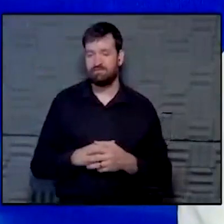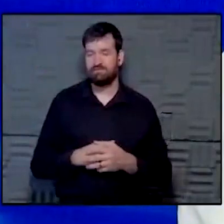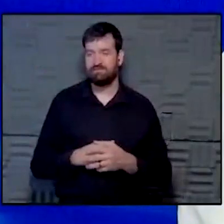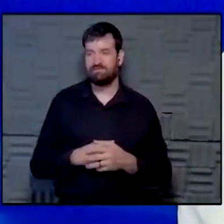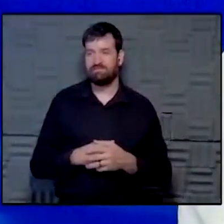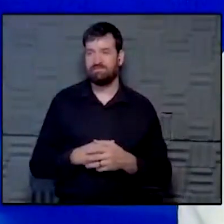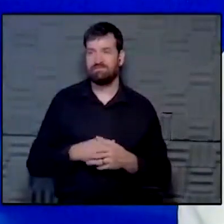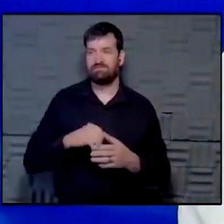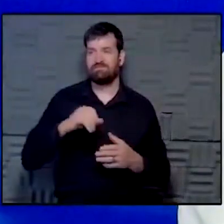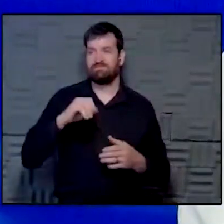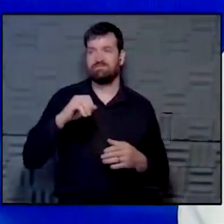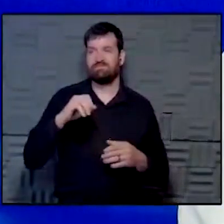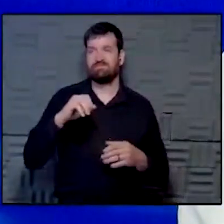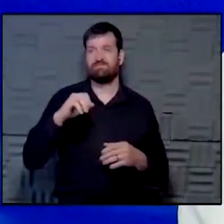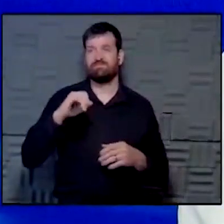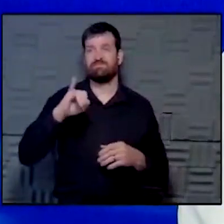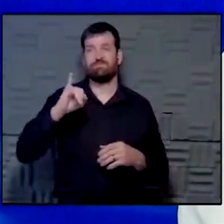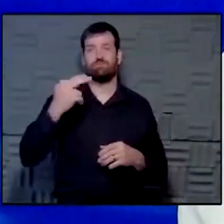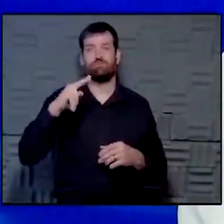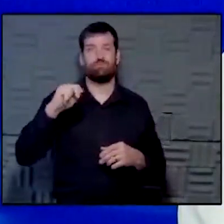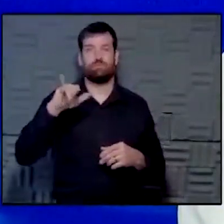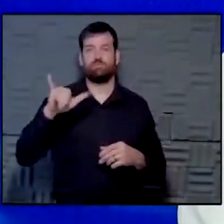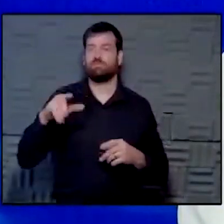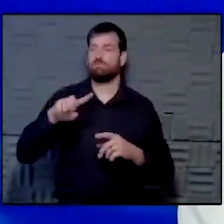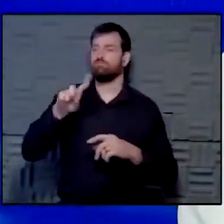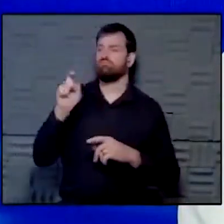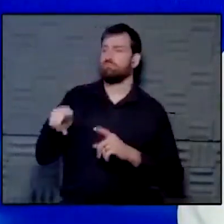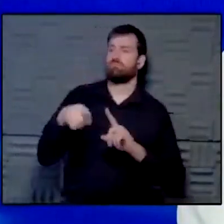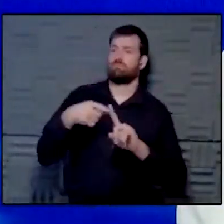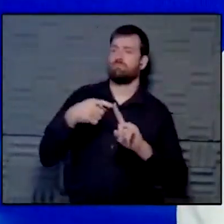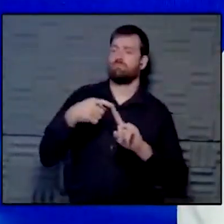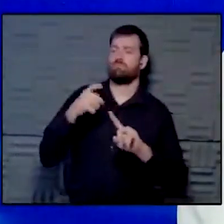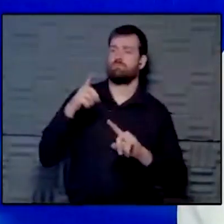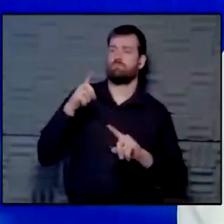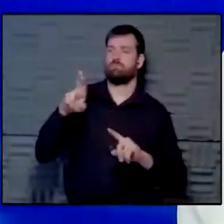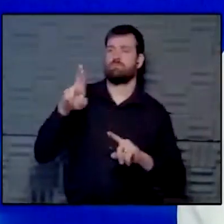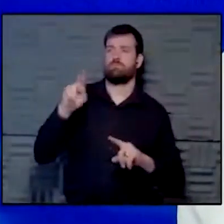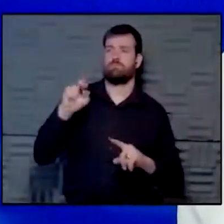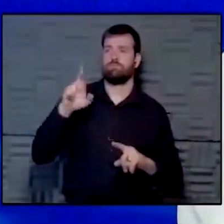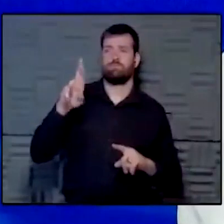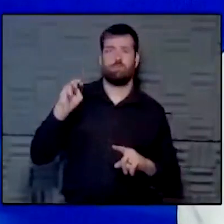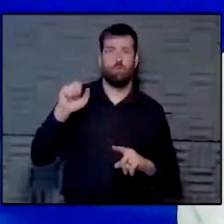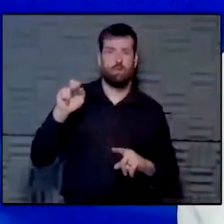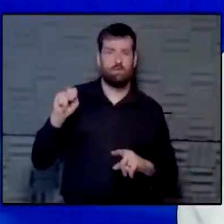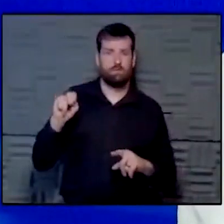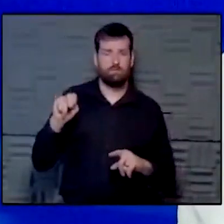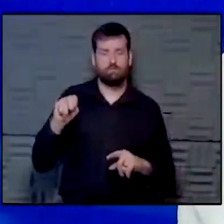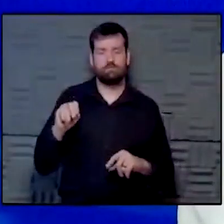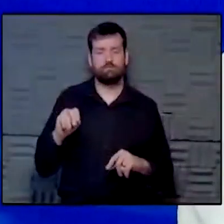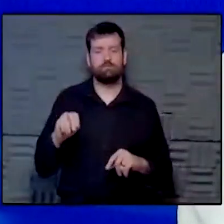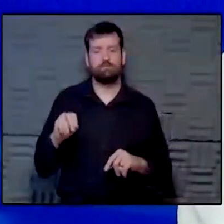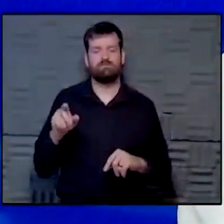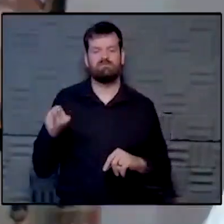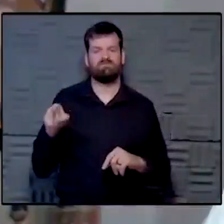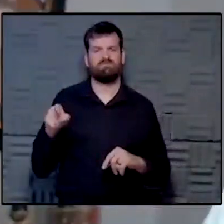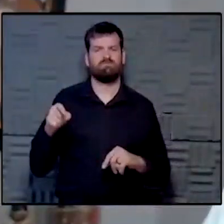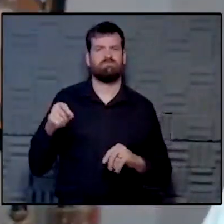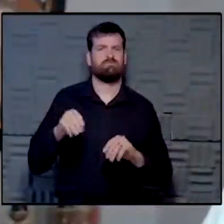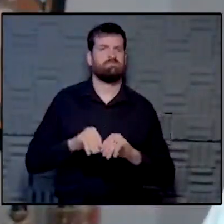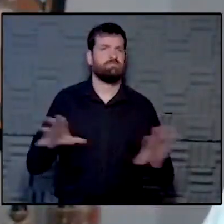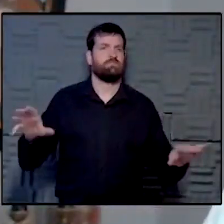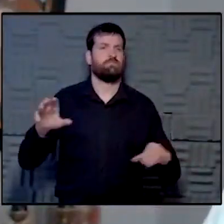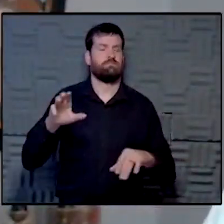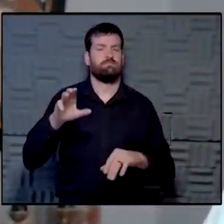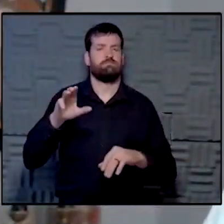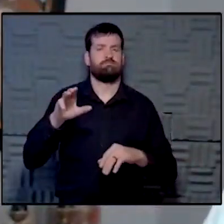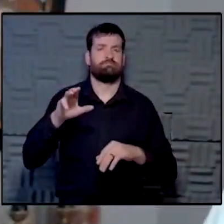Hi, John Hayes with Cake News here. Question is for Dr. Norman. Doctor, with just kind of this rollout of vaccinations for